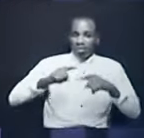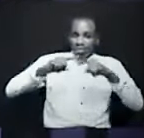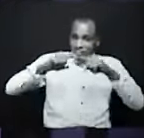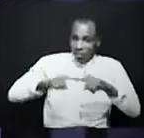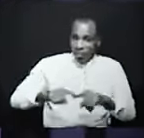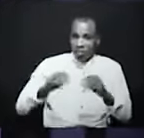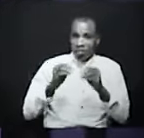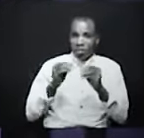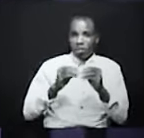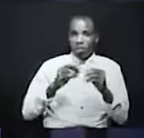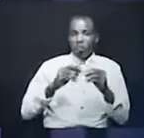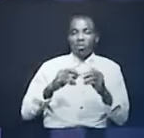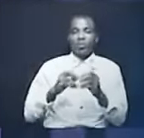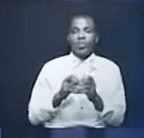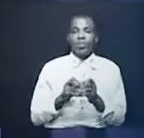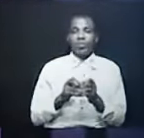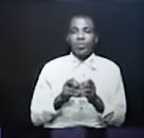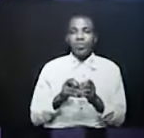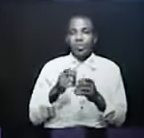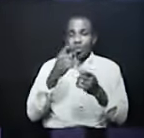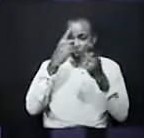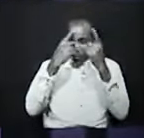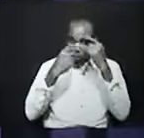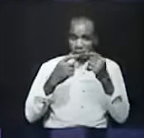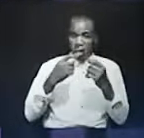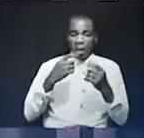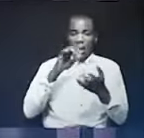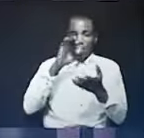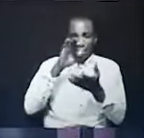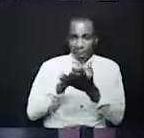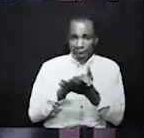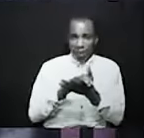a three-way relationship.